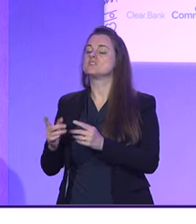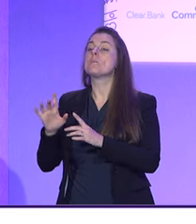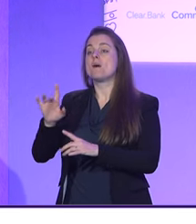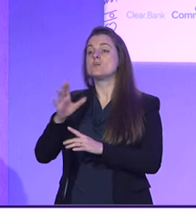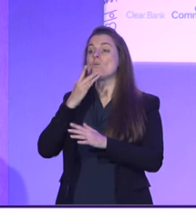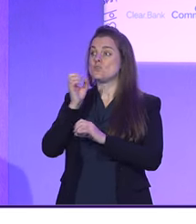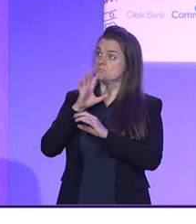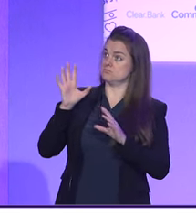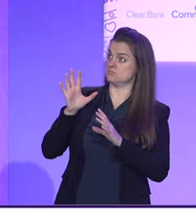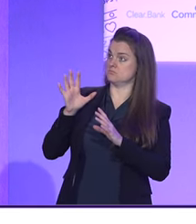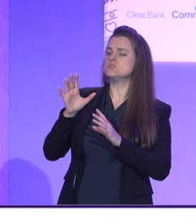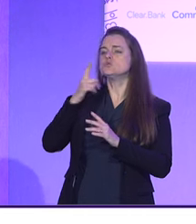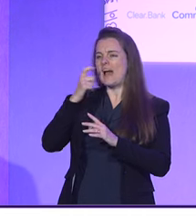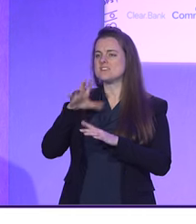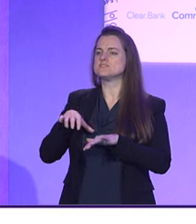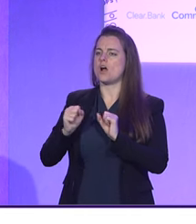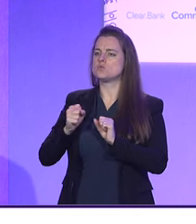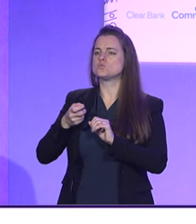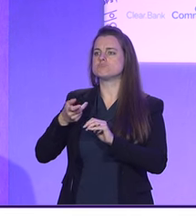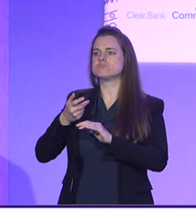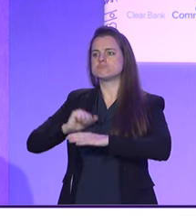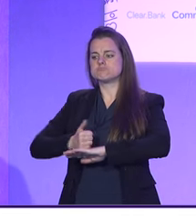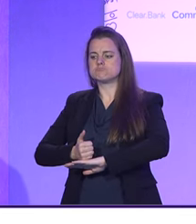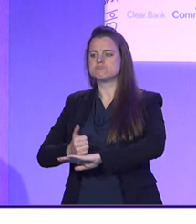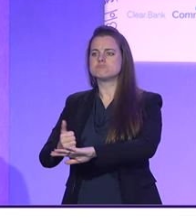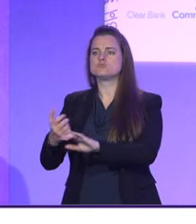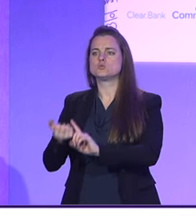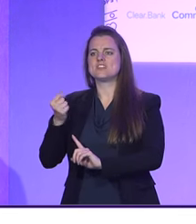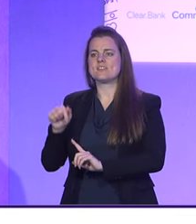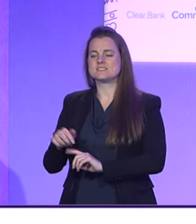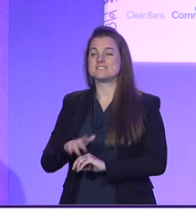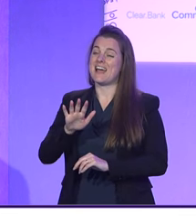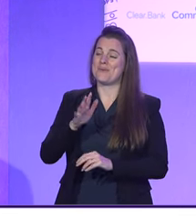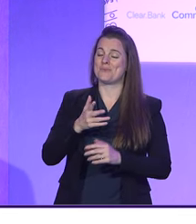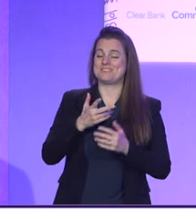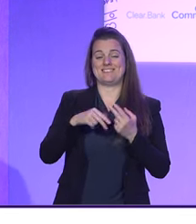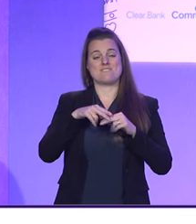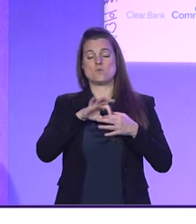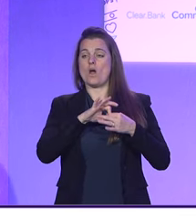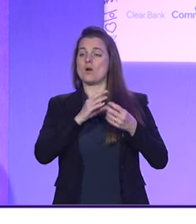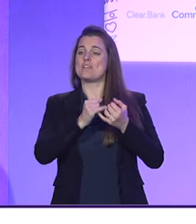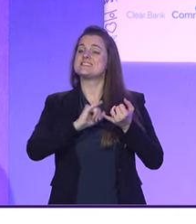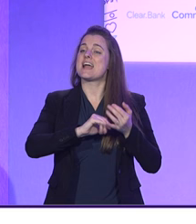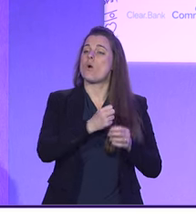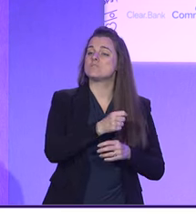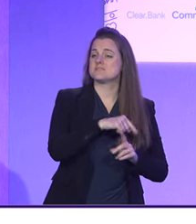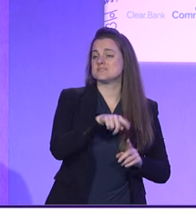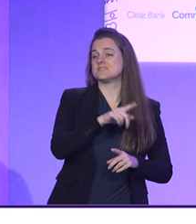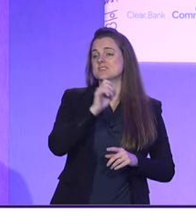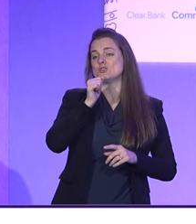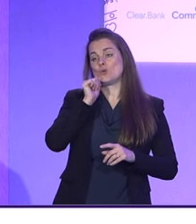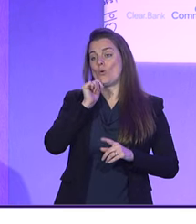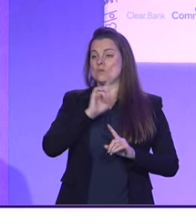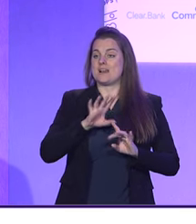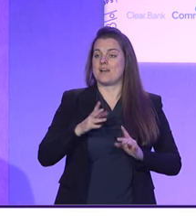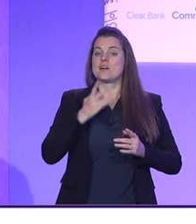if you've ever worked with a stakeholder, you'll know that very often we don't actually know what we want when we go into this. So prepare to feel a little bit lost. Prepare